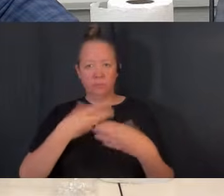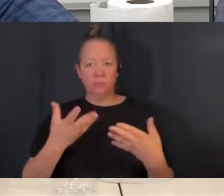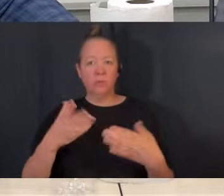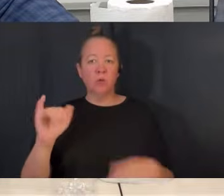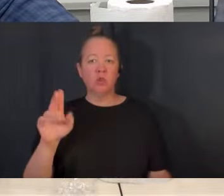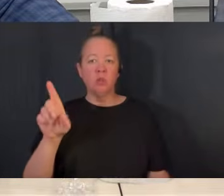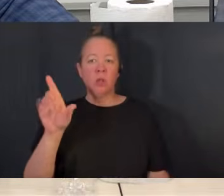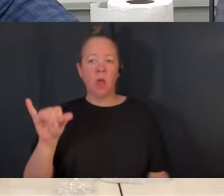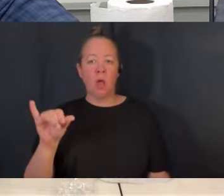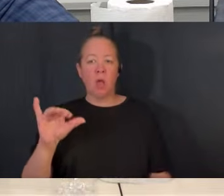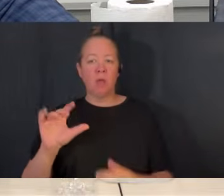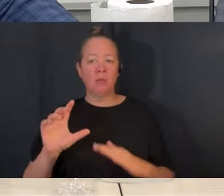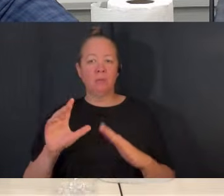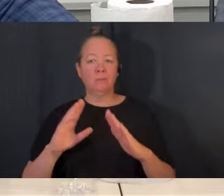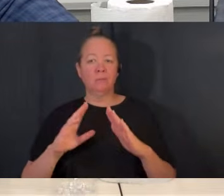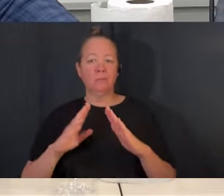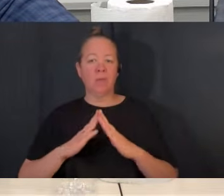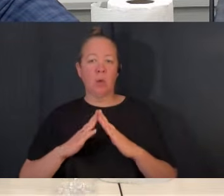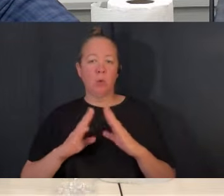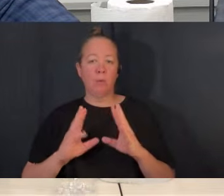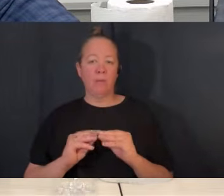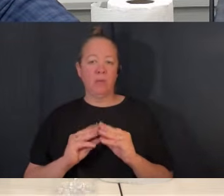excellent.